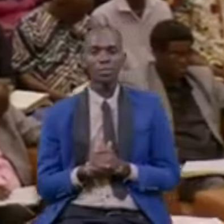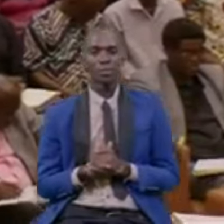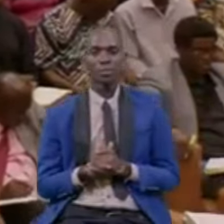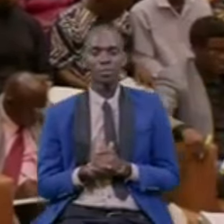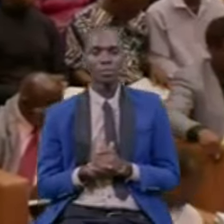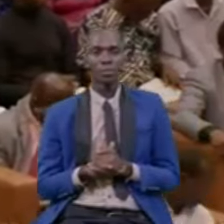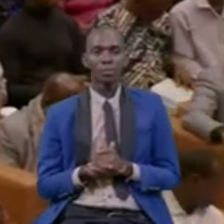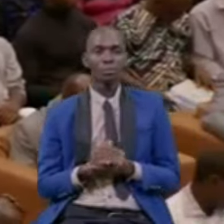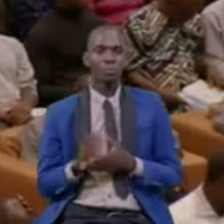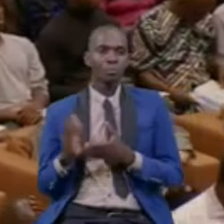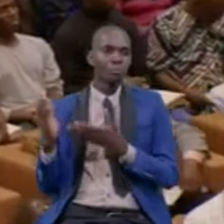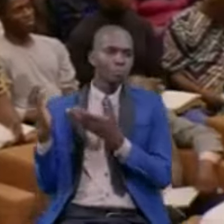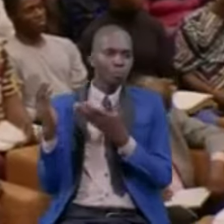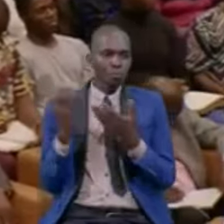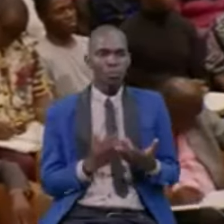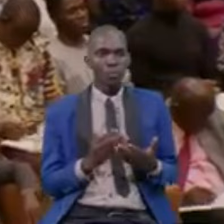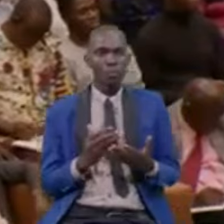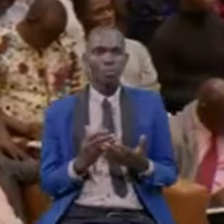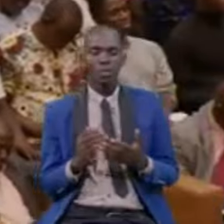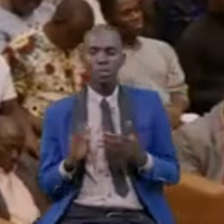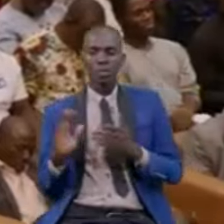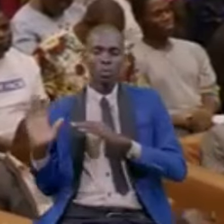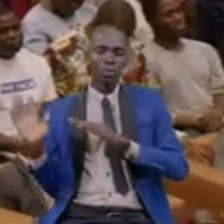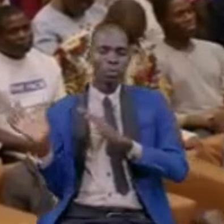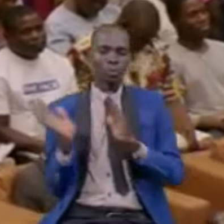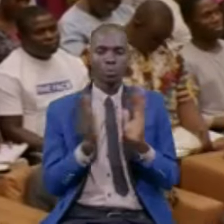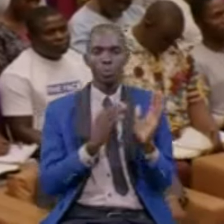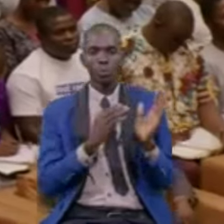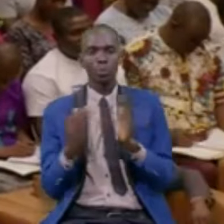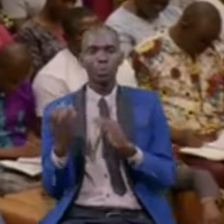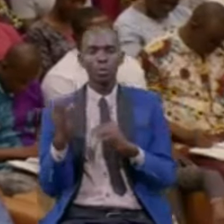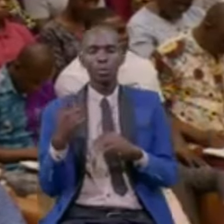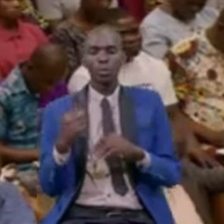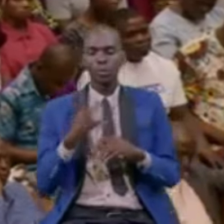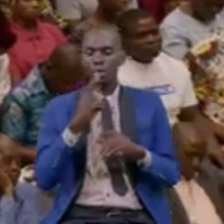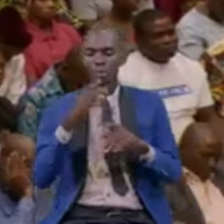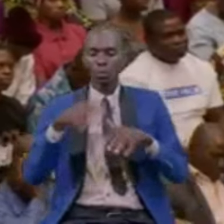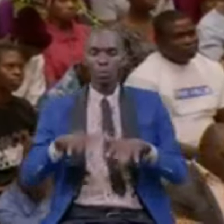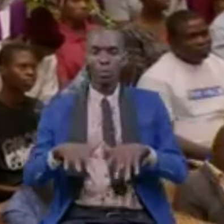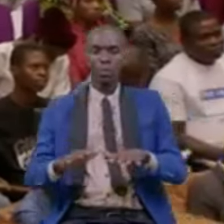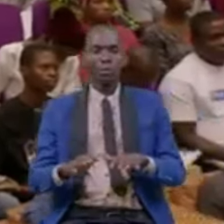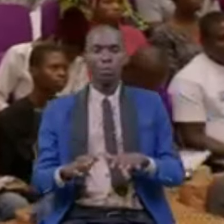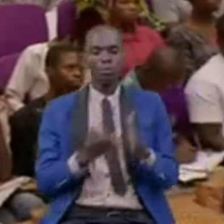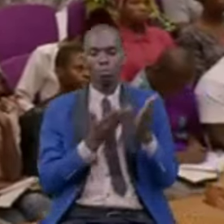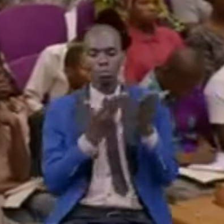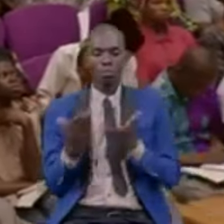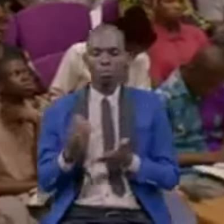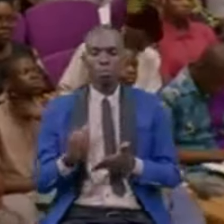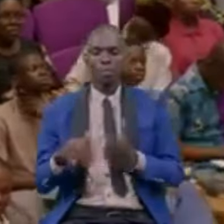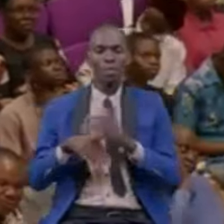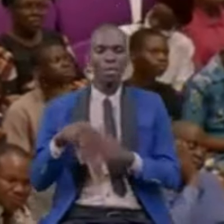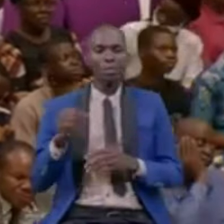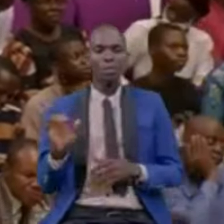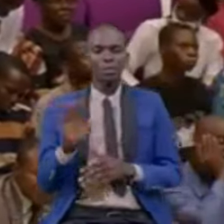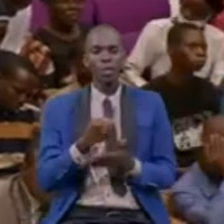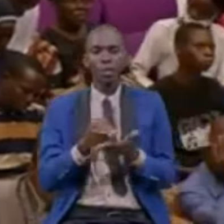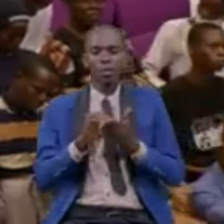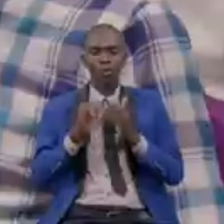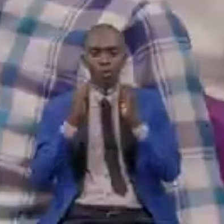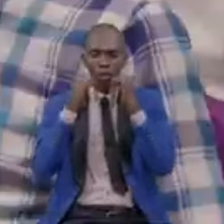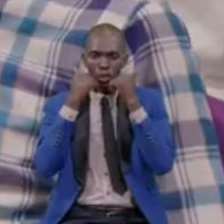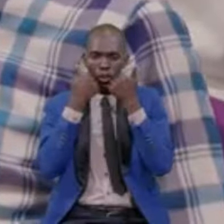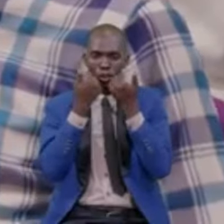raging waves of the sea, foaming out their own